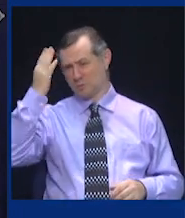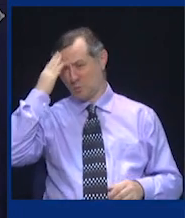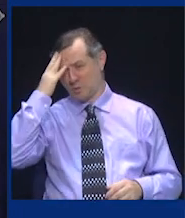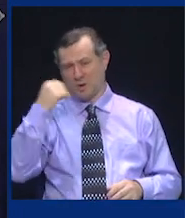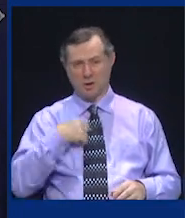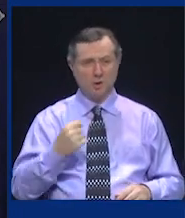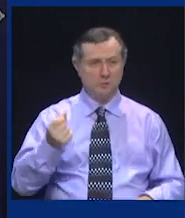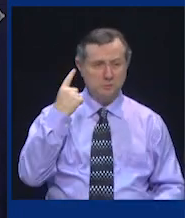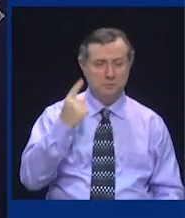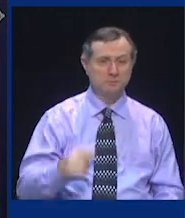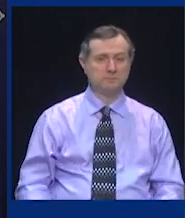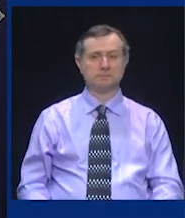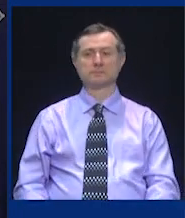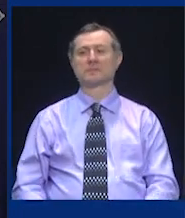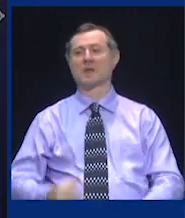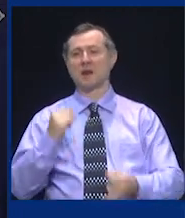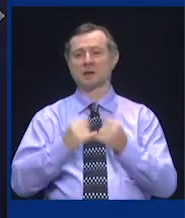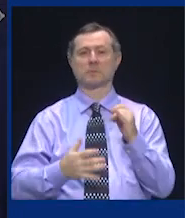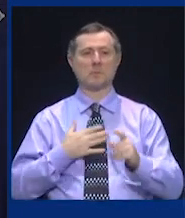Last point.